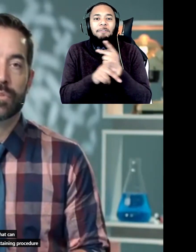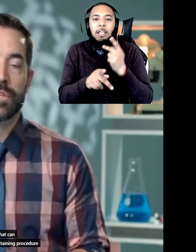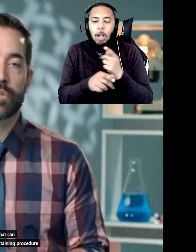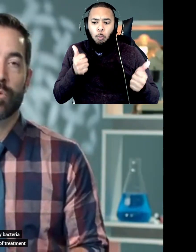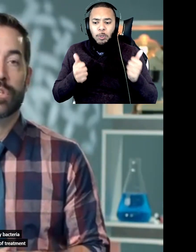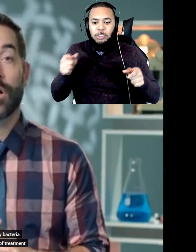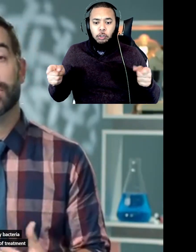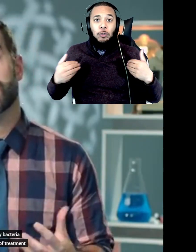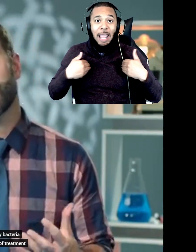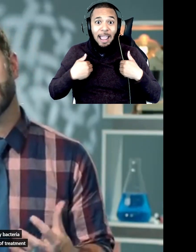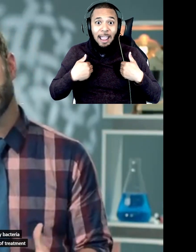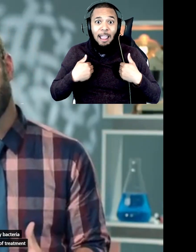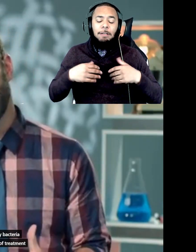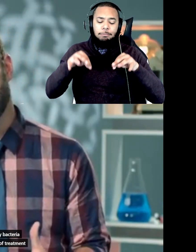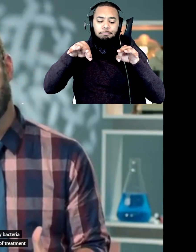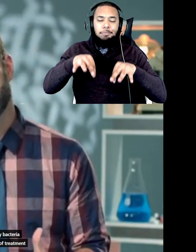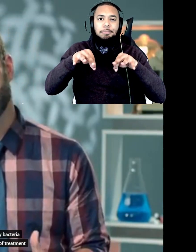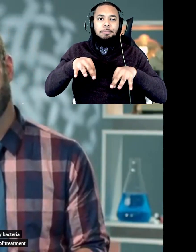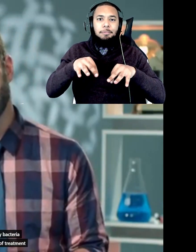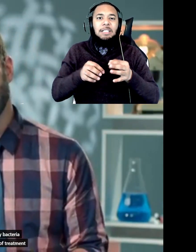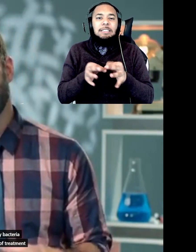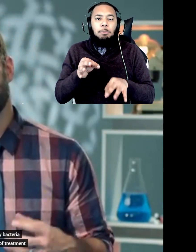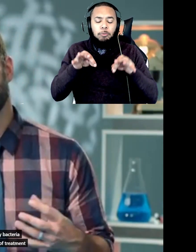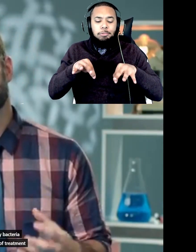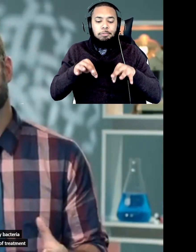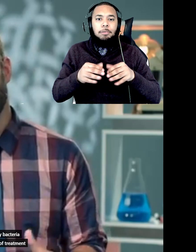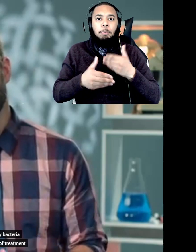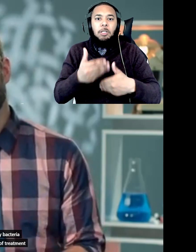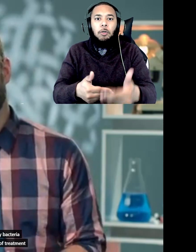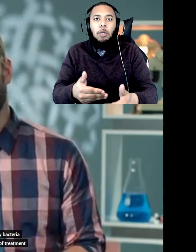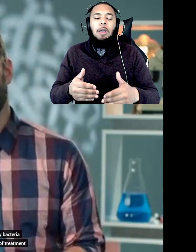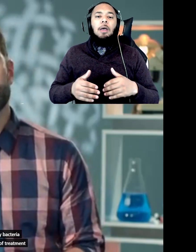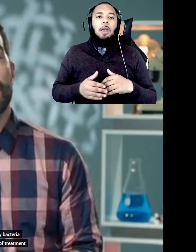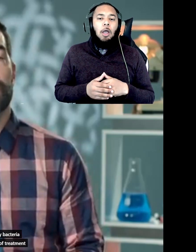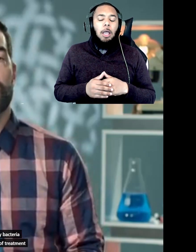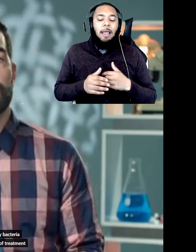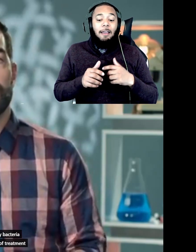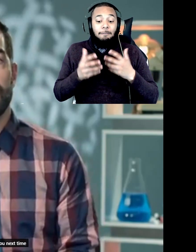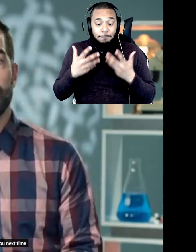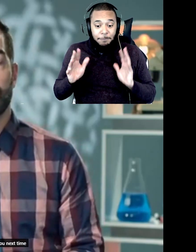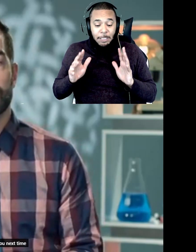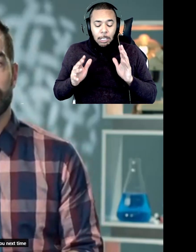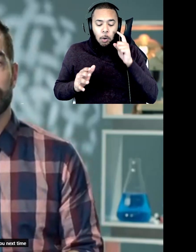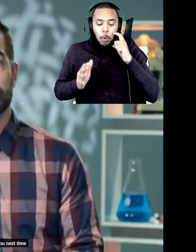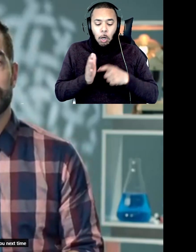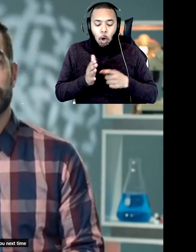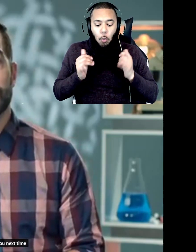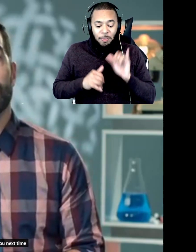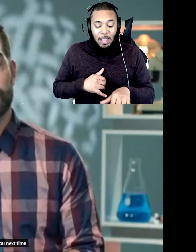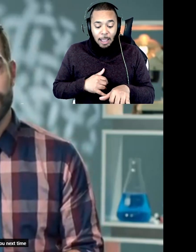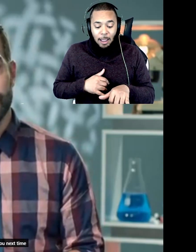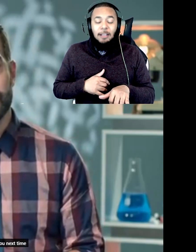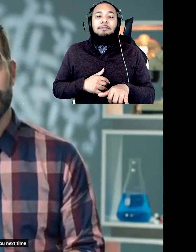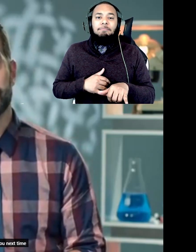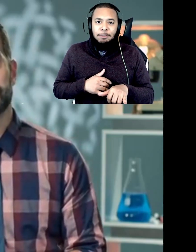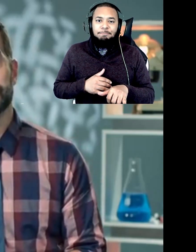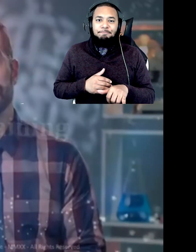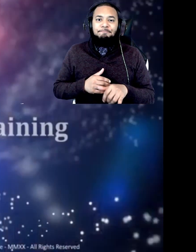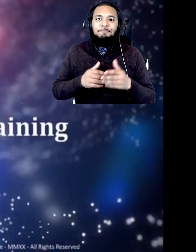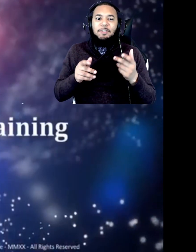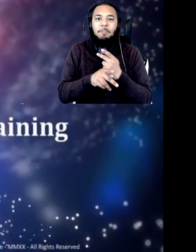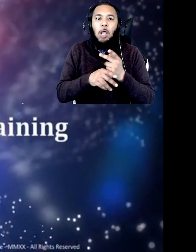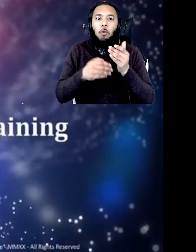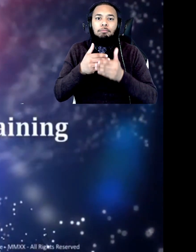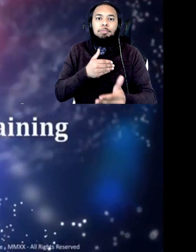staining procedure, which helps us to identify bacteria and then decide what type of treatment we need to pursue. I'll see you next time.